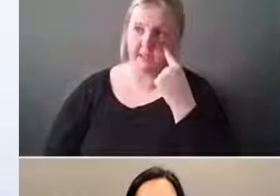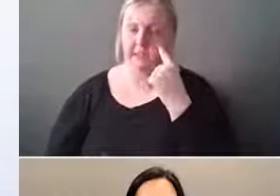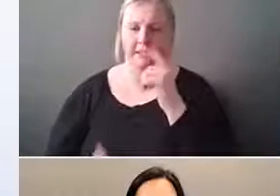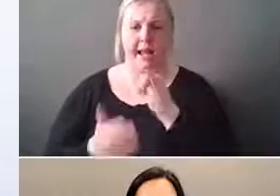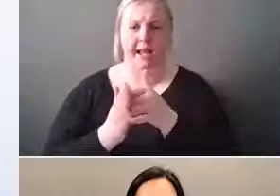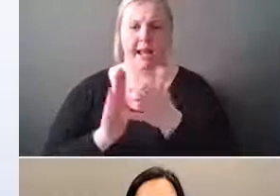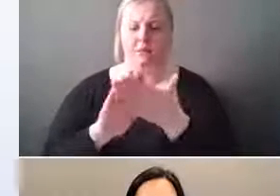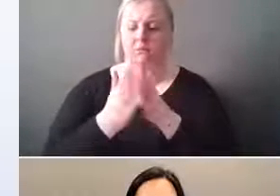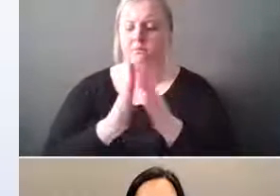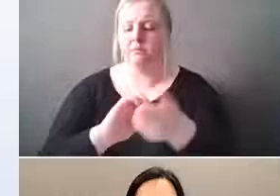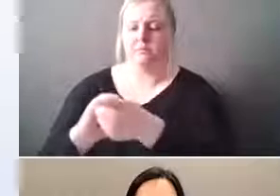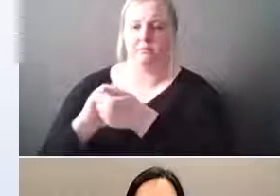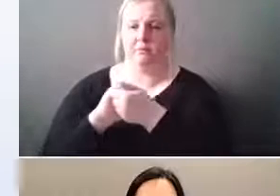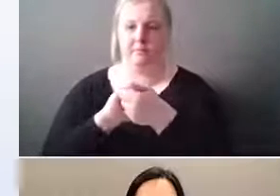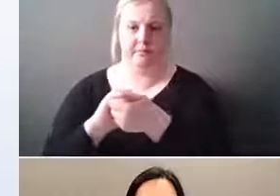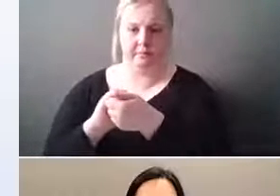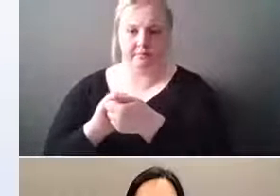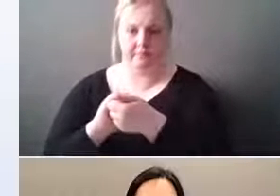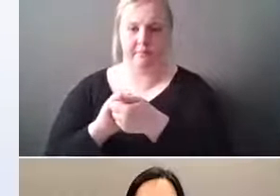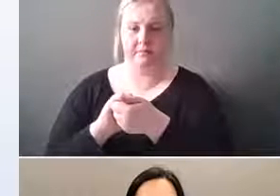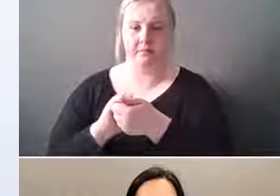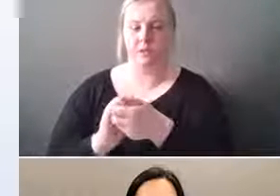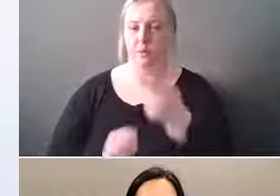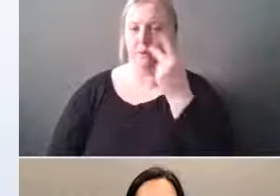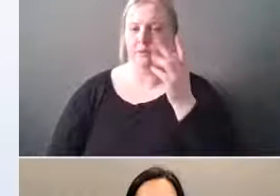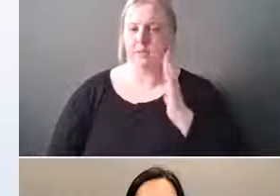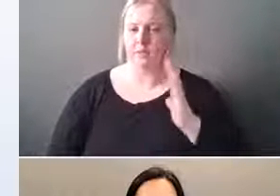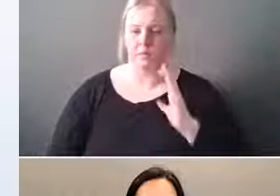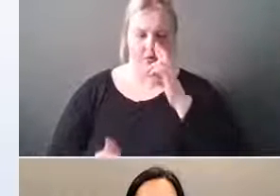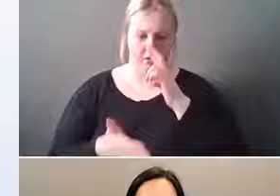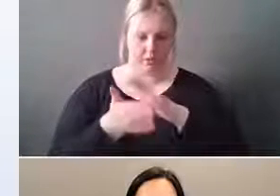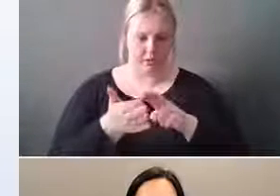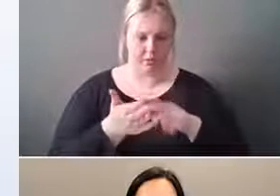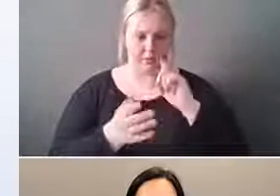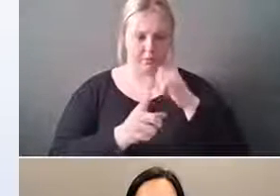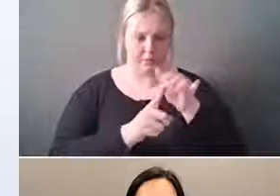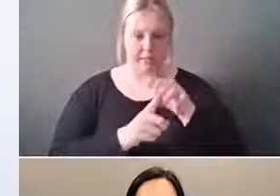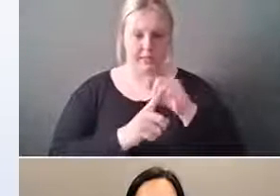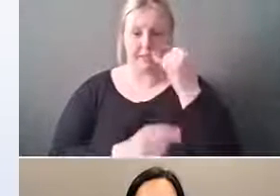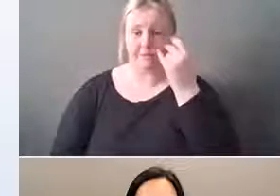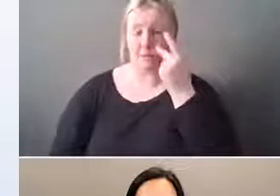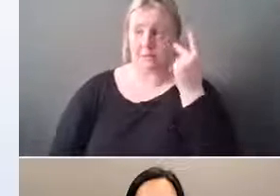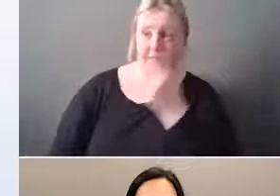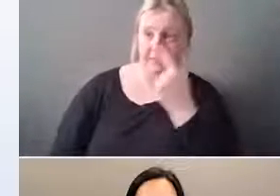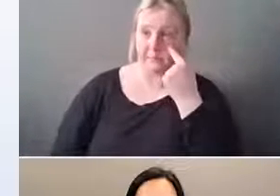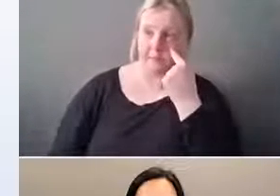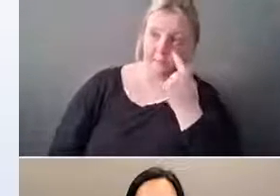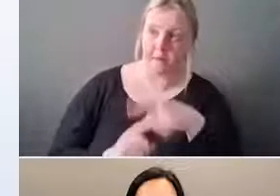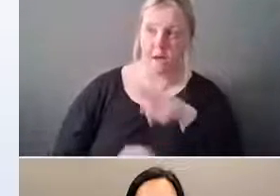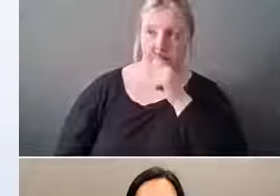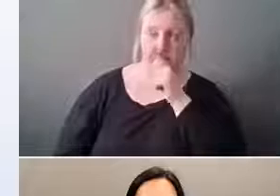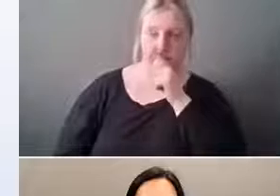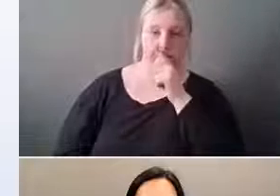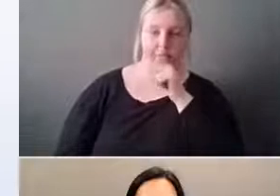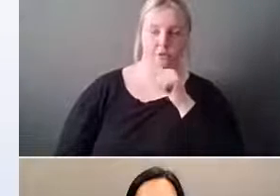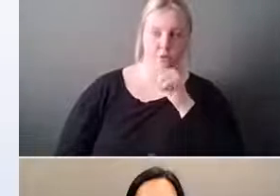can become allies. What is clear from previous research on bullying is if people see bullying and don't say or do something, then